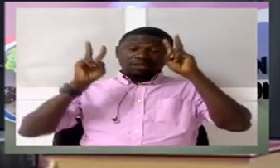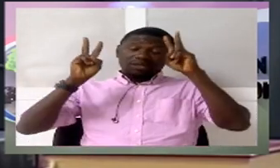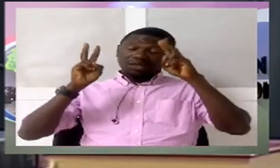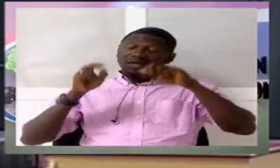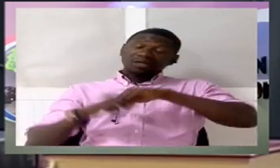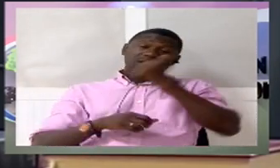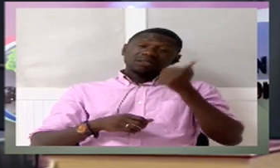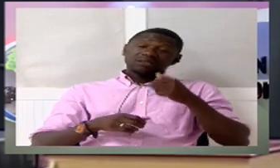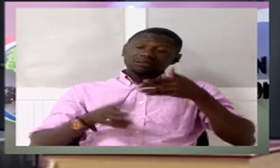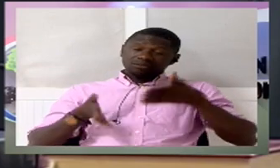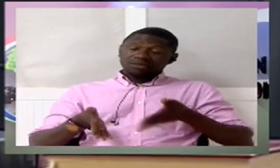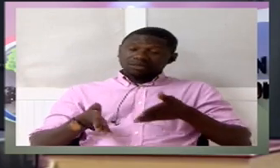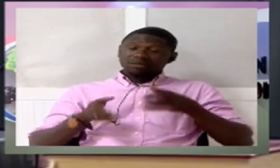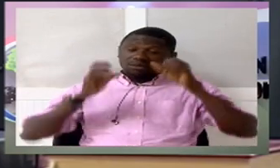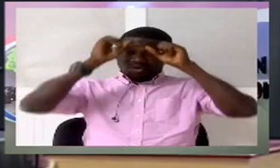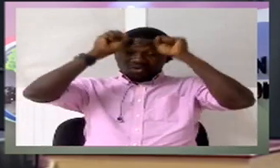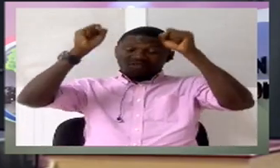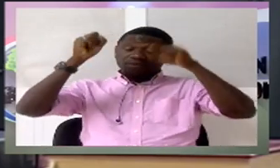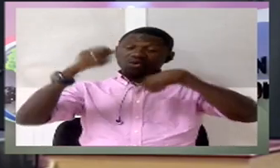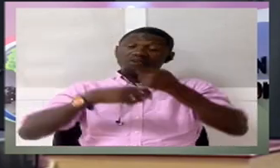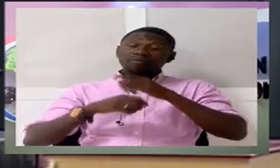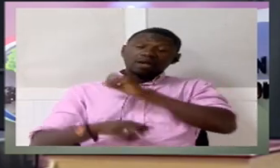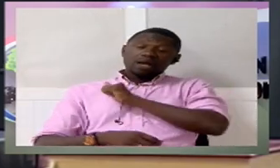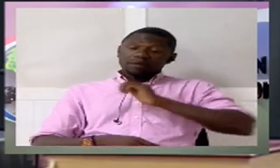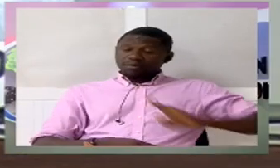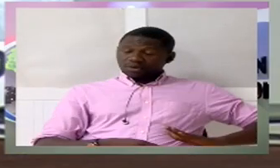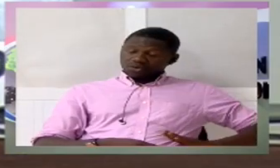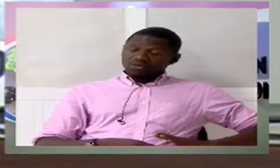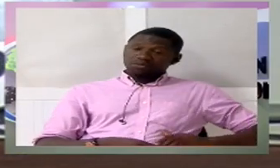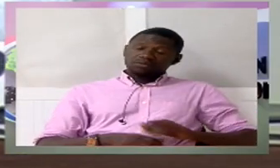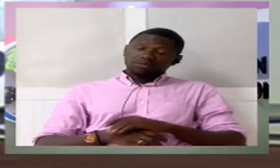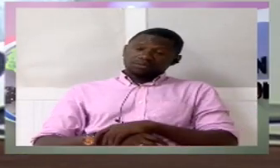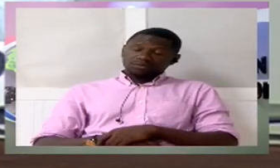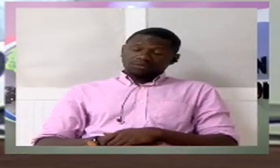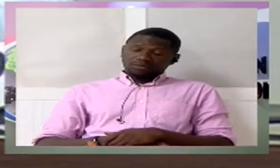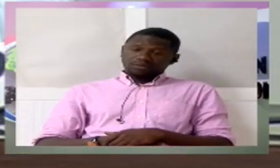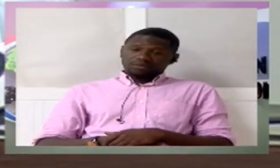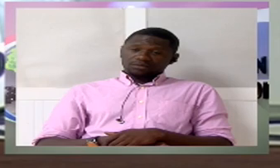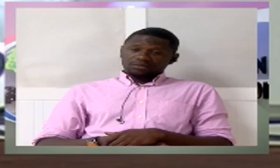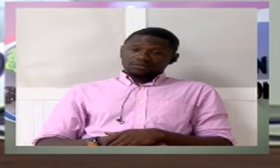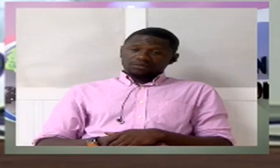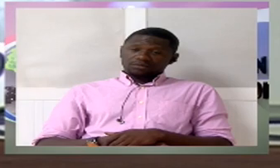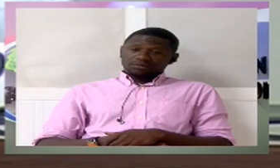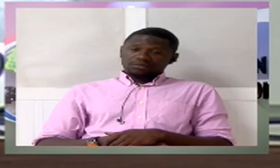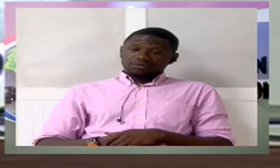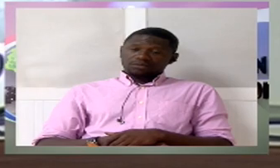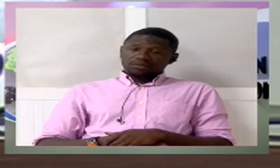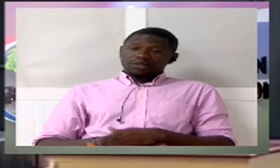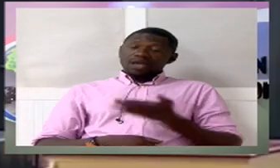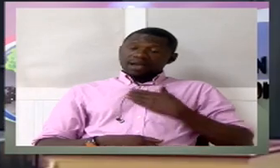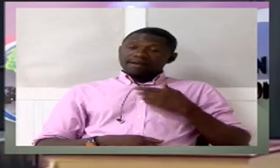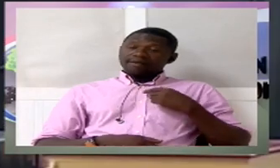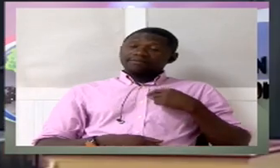and the present government of Adama Barrow. Yaya Jammeh and insaint mansa kunda me besire me ya Adama Barrow la mansa kunda di. Have succeeded